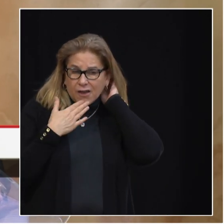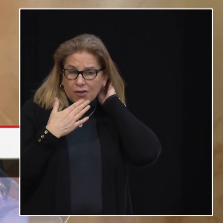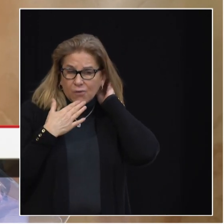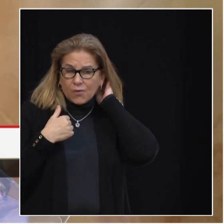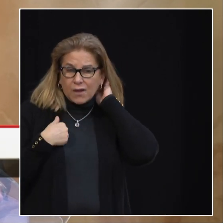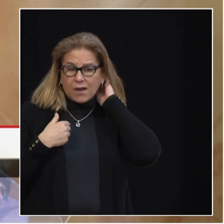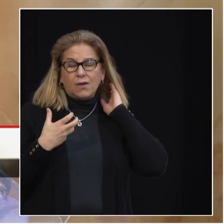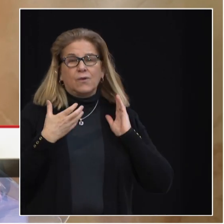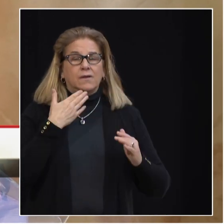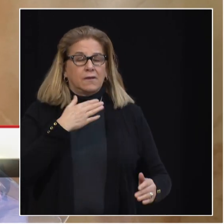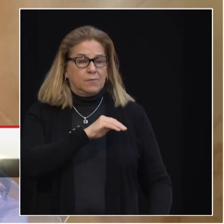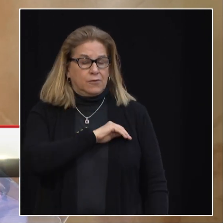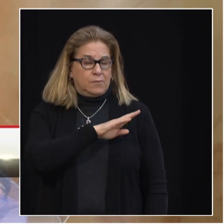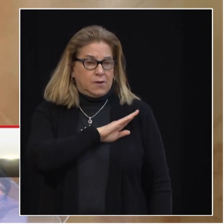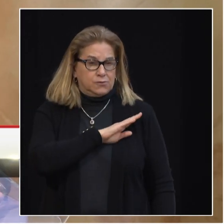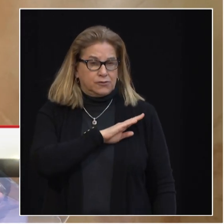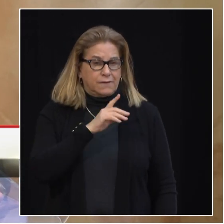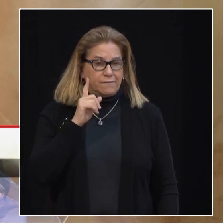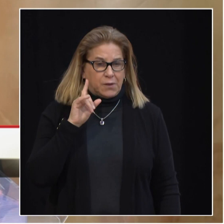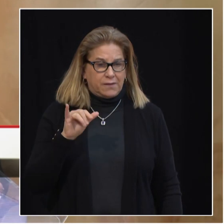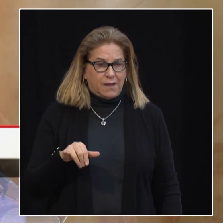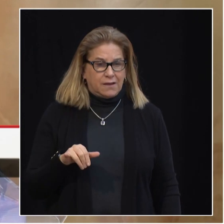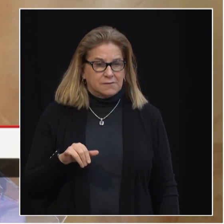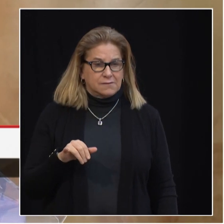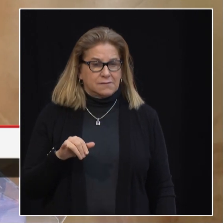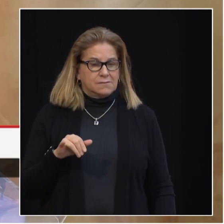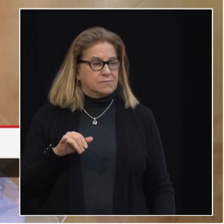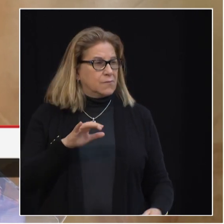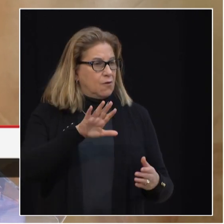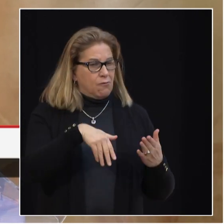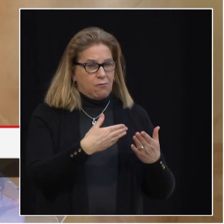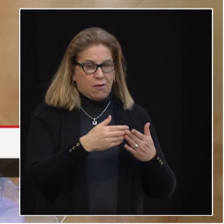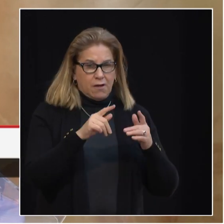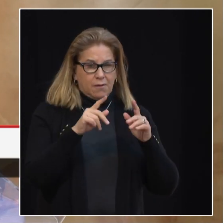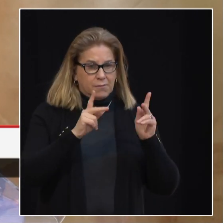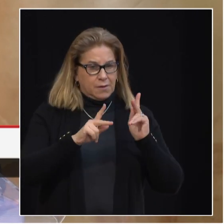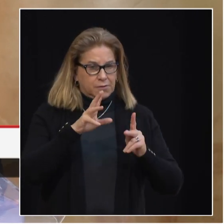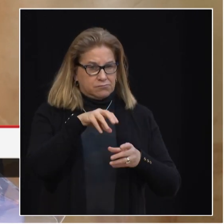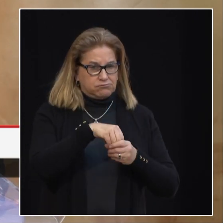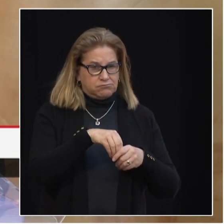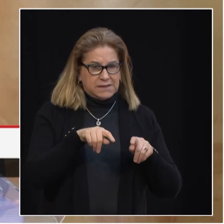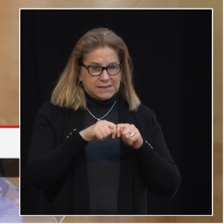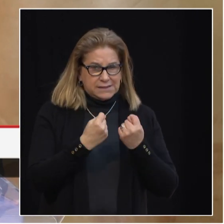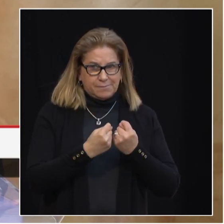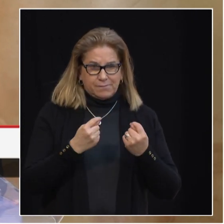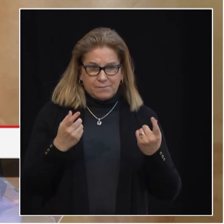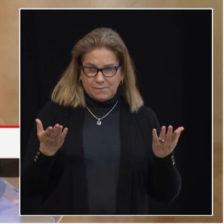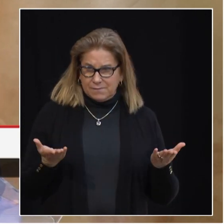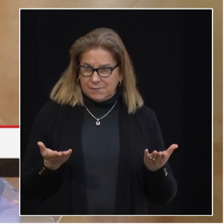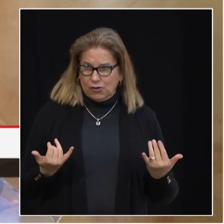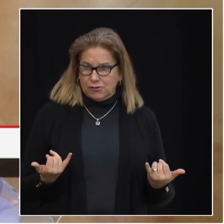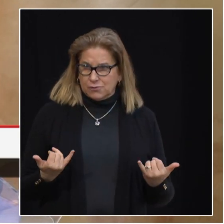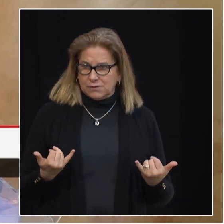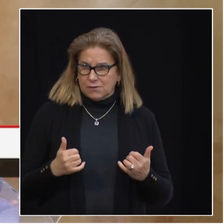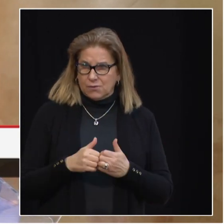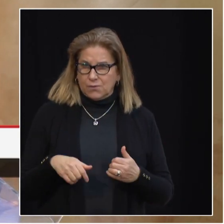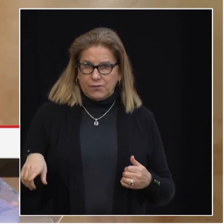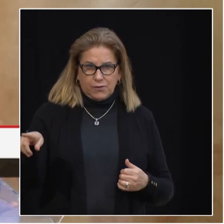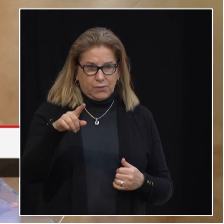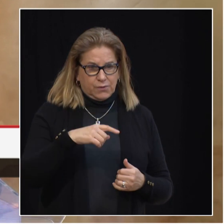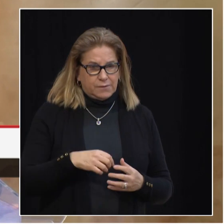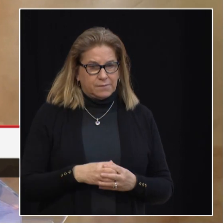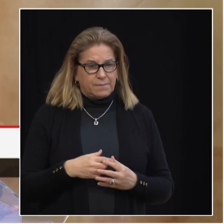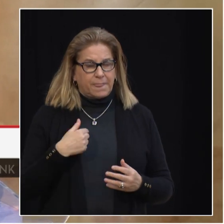the entire DEMPED team for the opportunity to be with you today. Happy to join the chorus of